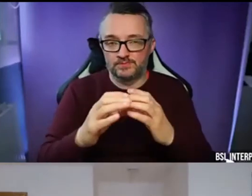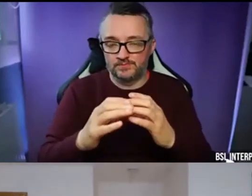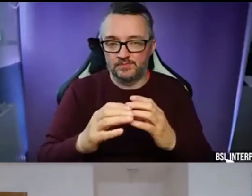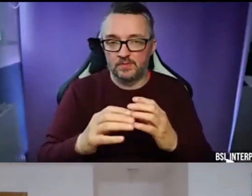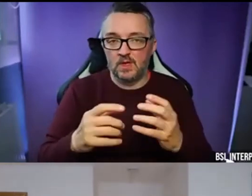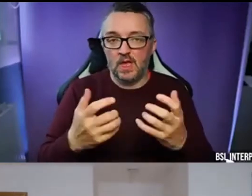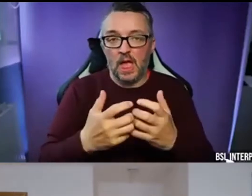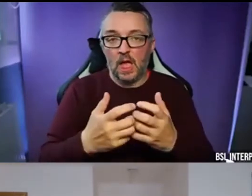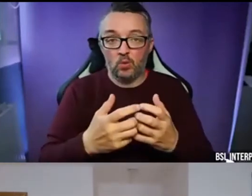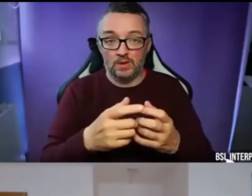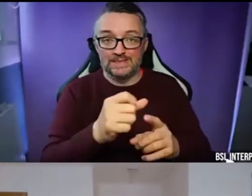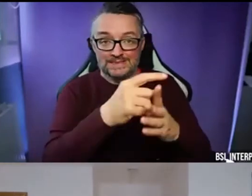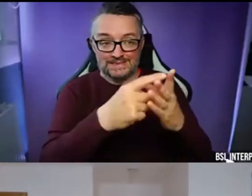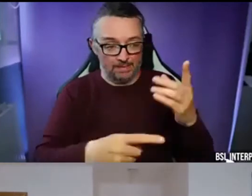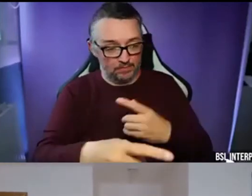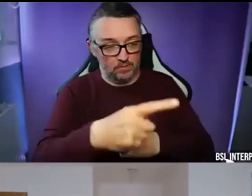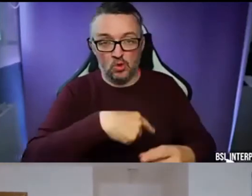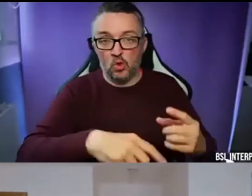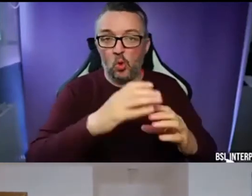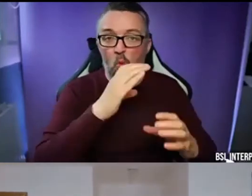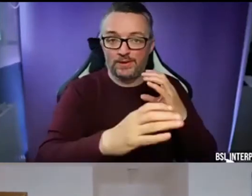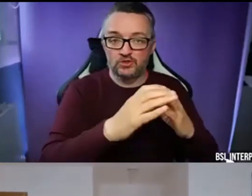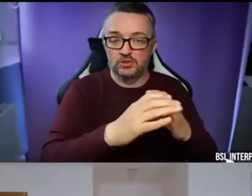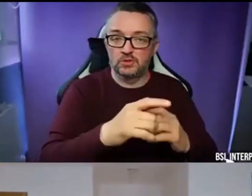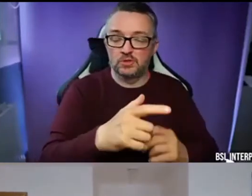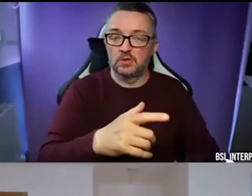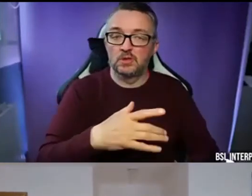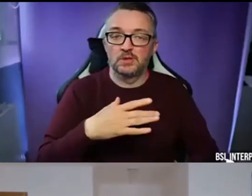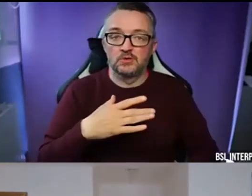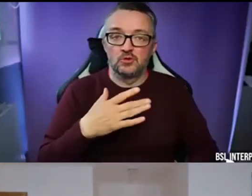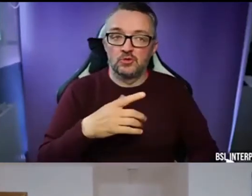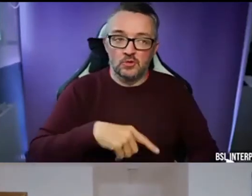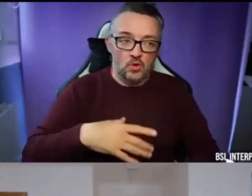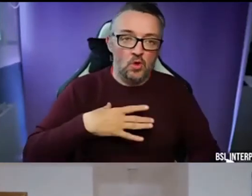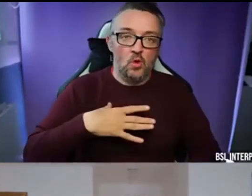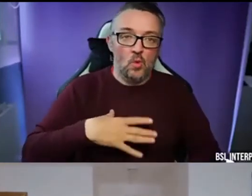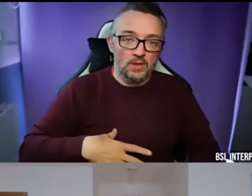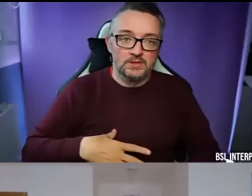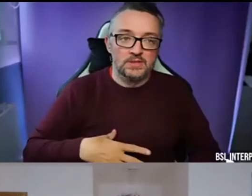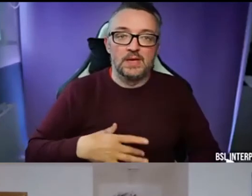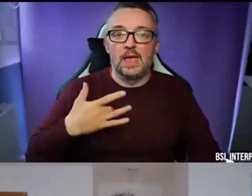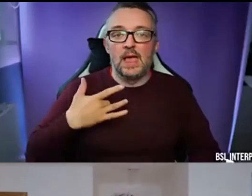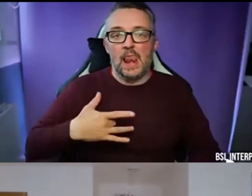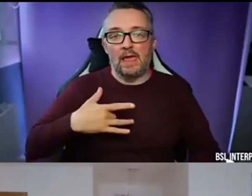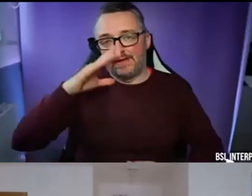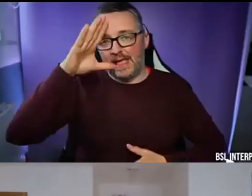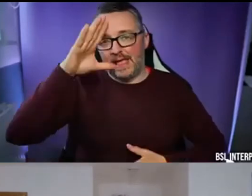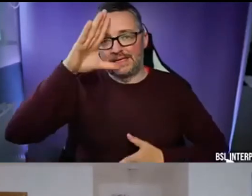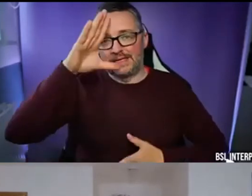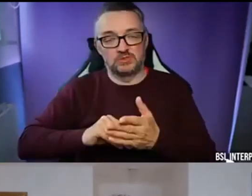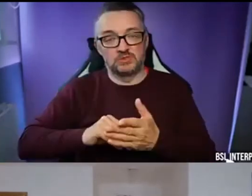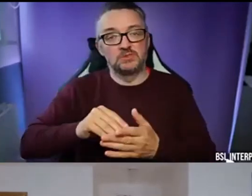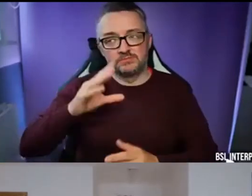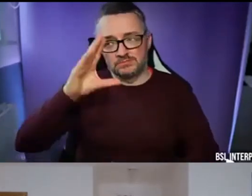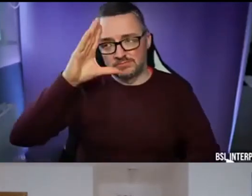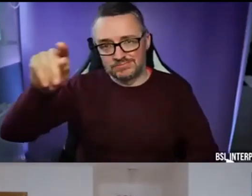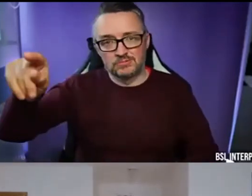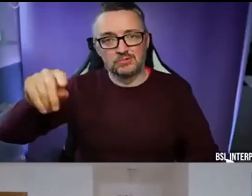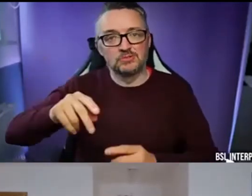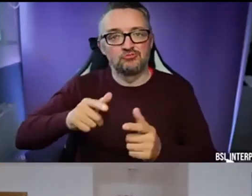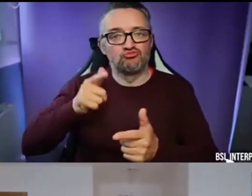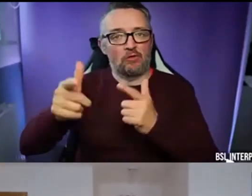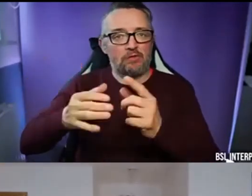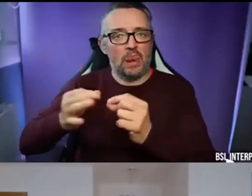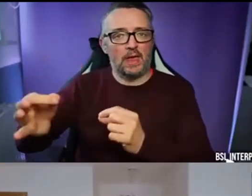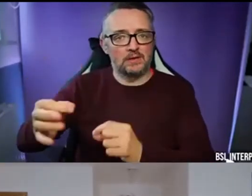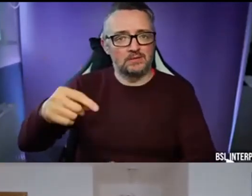with disabled people, there was a desire to have more lived experience that Traveline can be made of. So